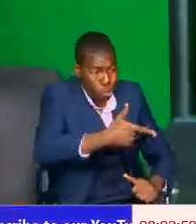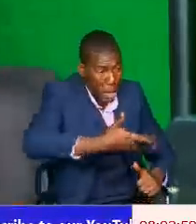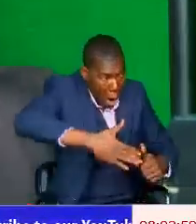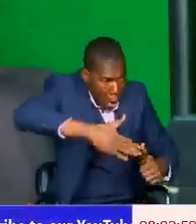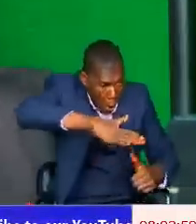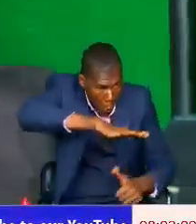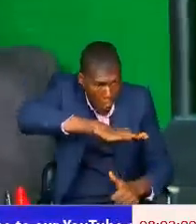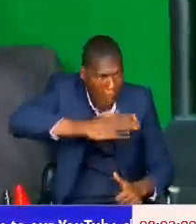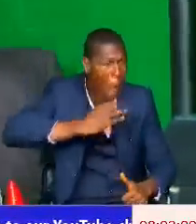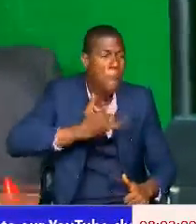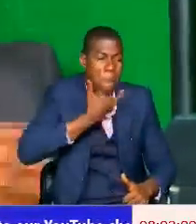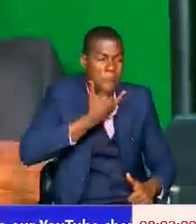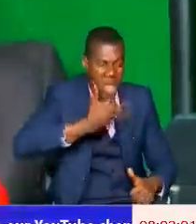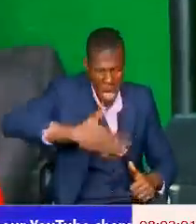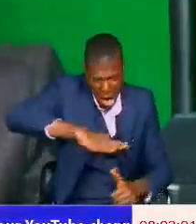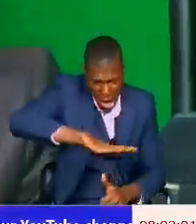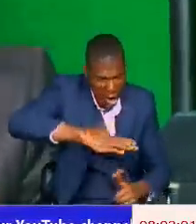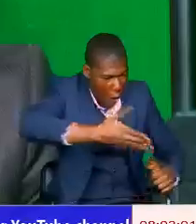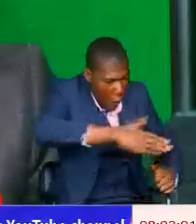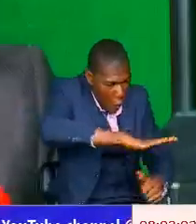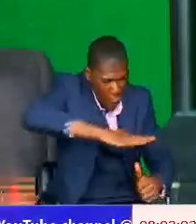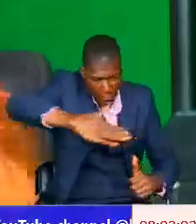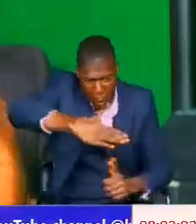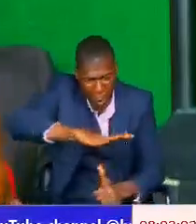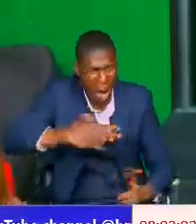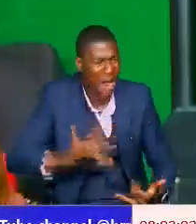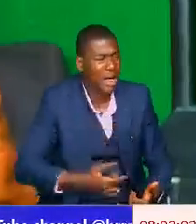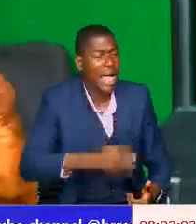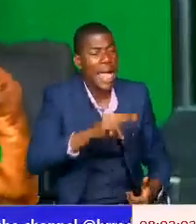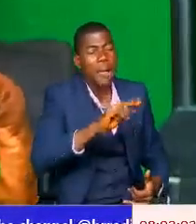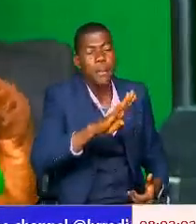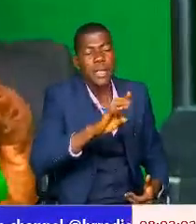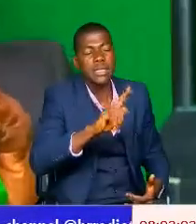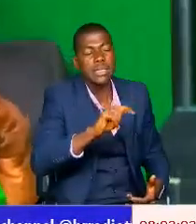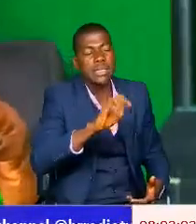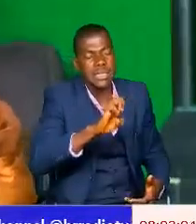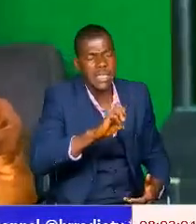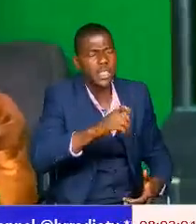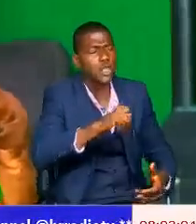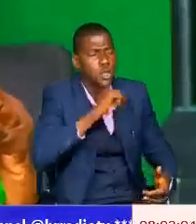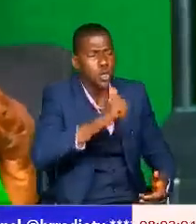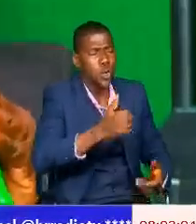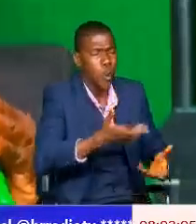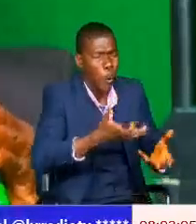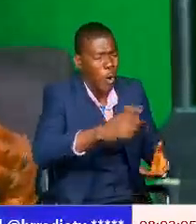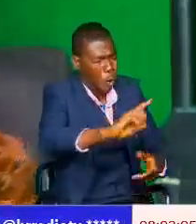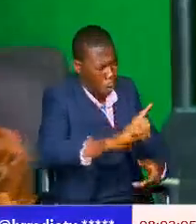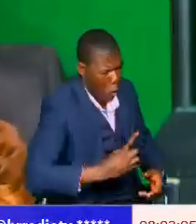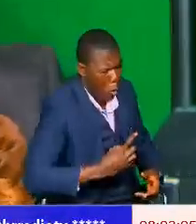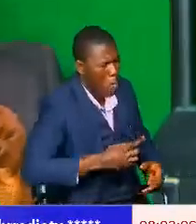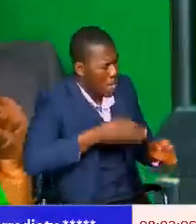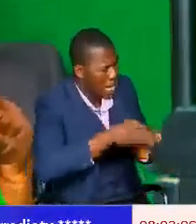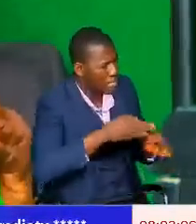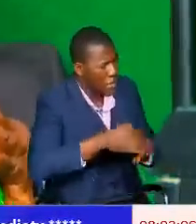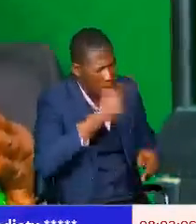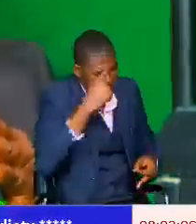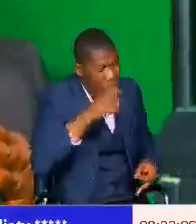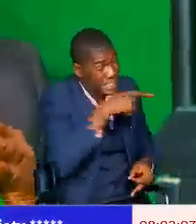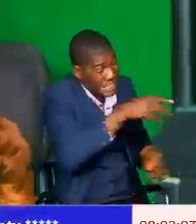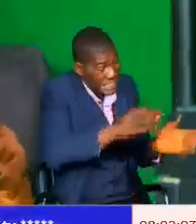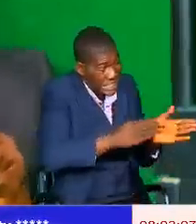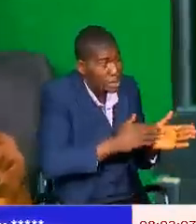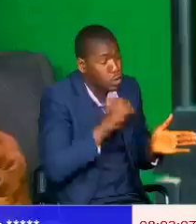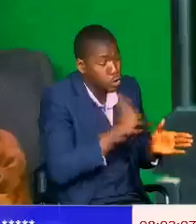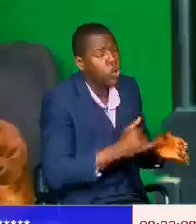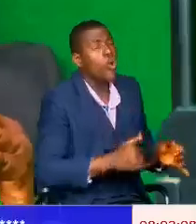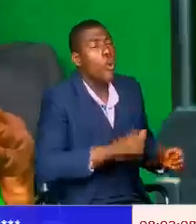another. MBT in no one come talk because the polytechnic where then they regulate, they not do what thing they're supposed to do to regulate